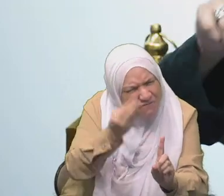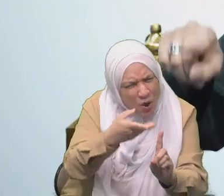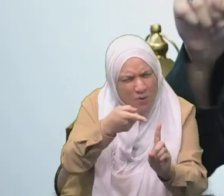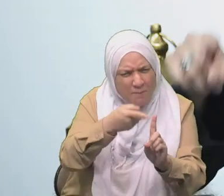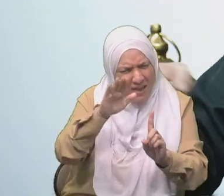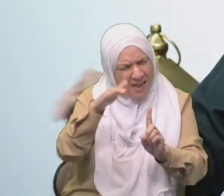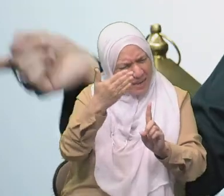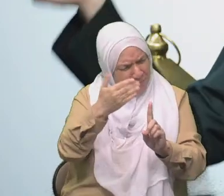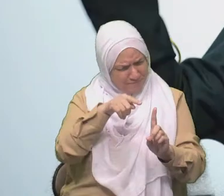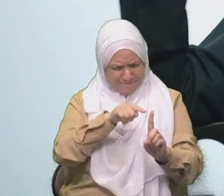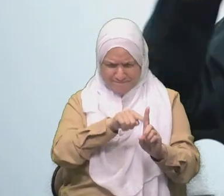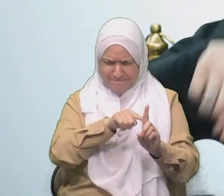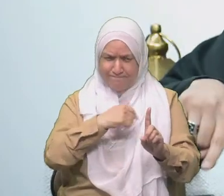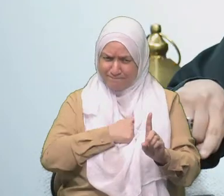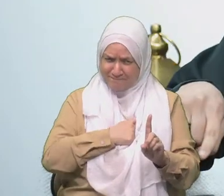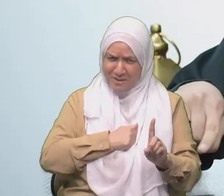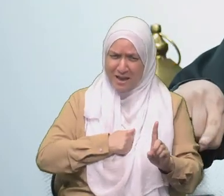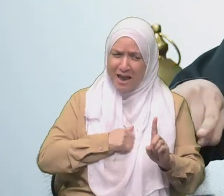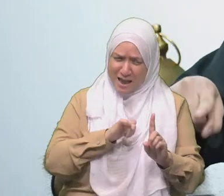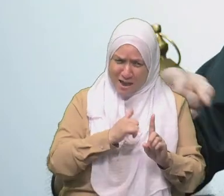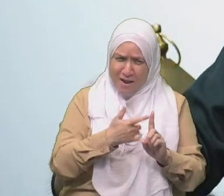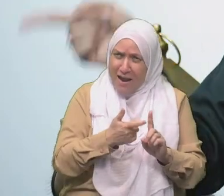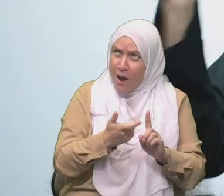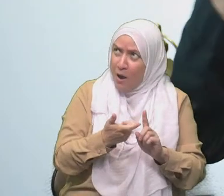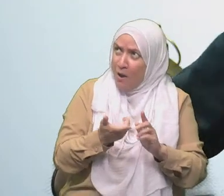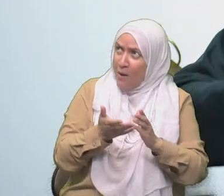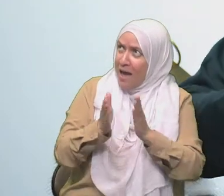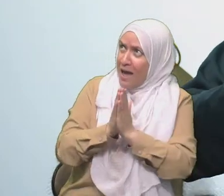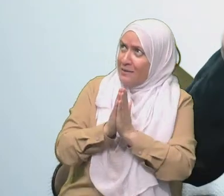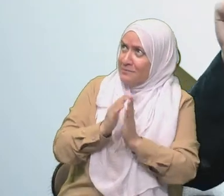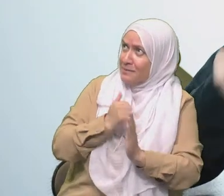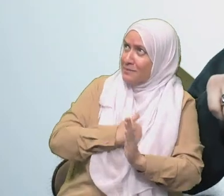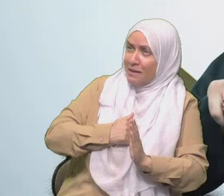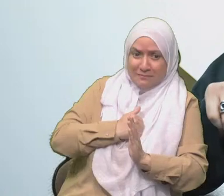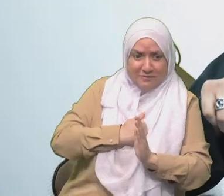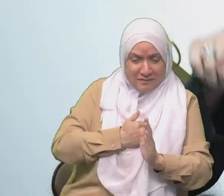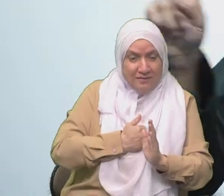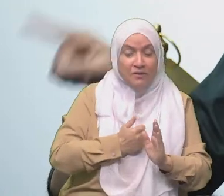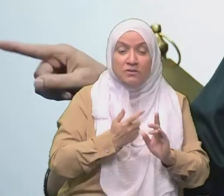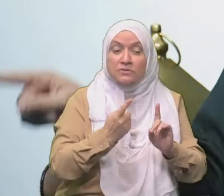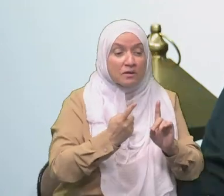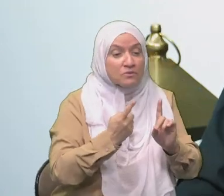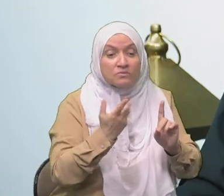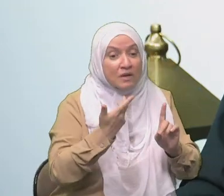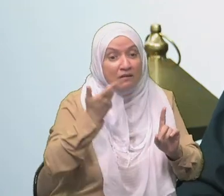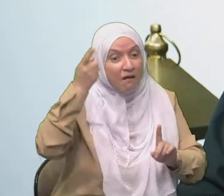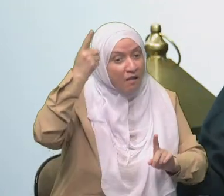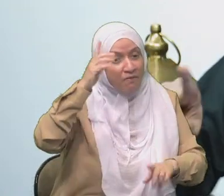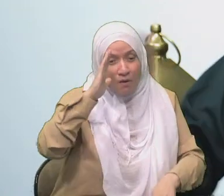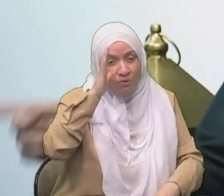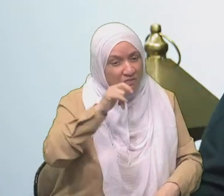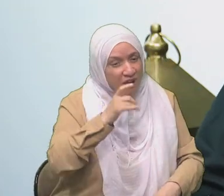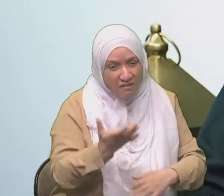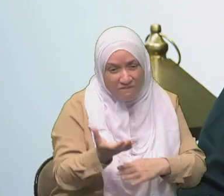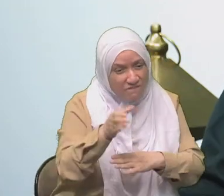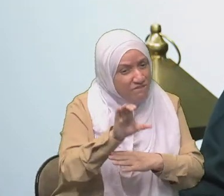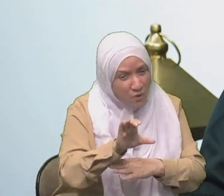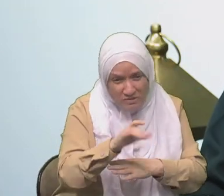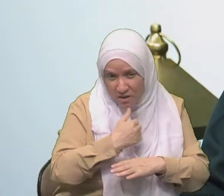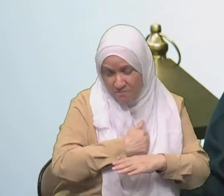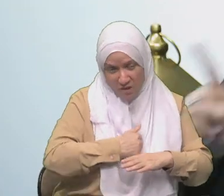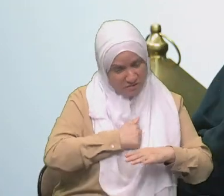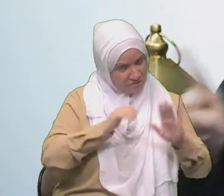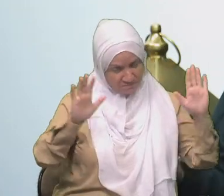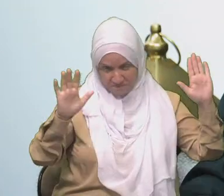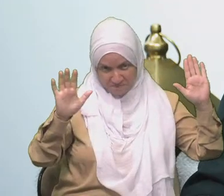that is not something that Allah will force upon you. Allah will not force you to repent. Just like Allah subhanahu wa ta'ala will not stop you from